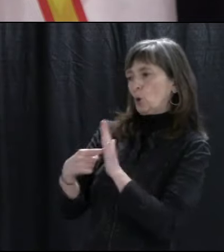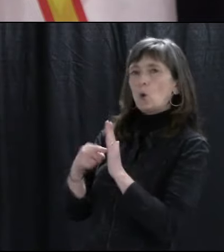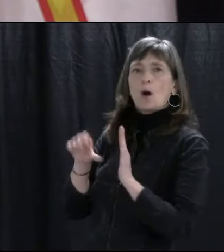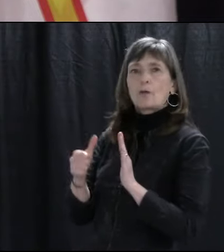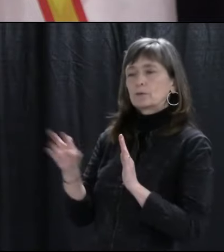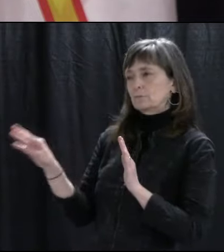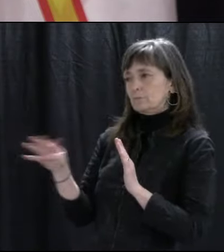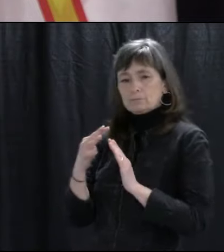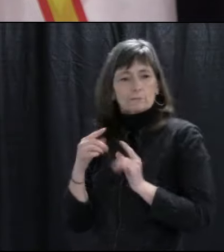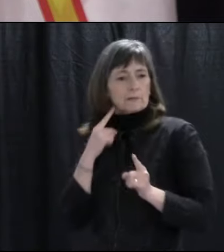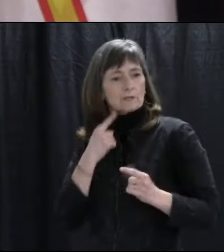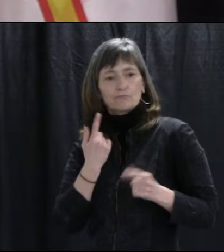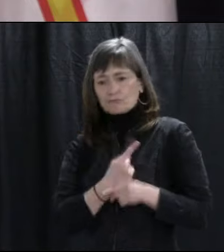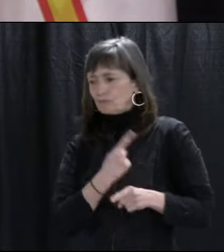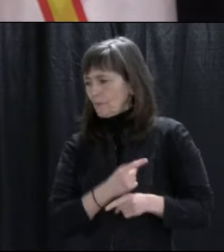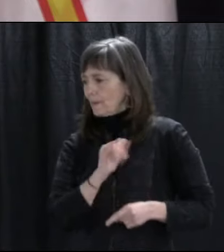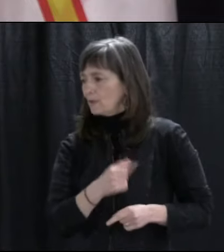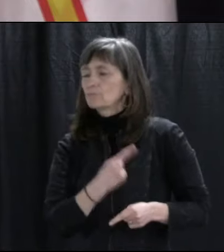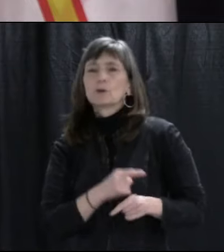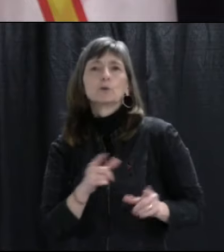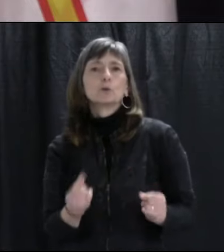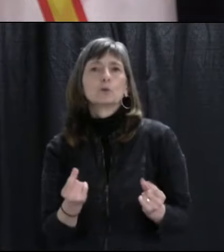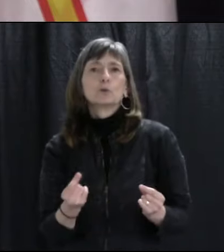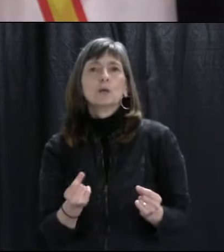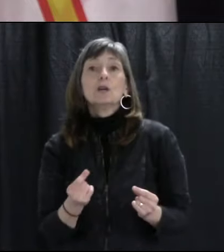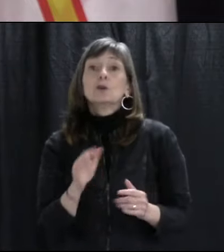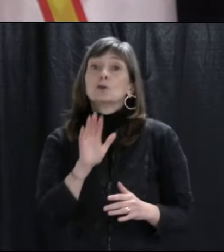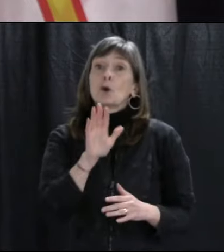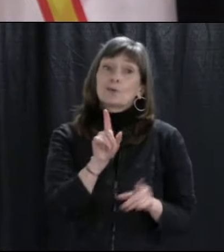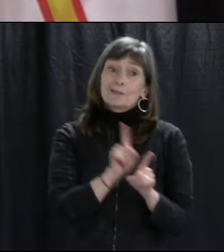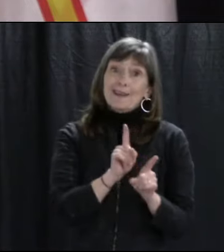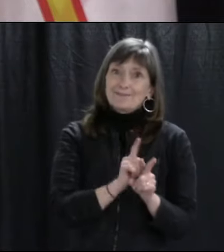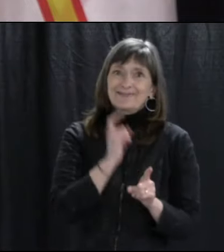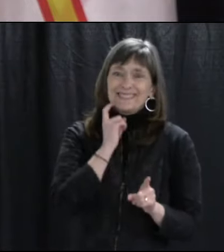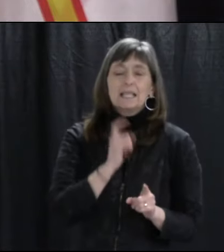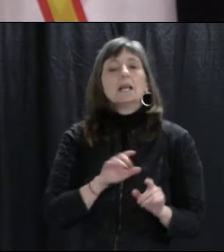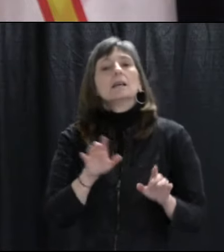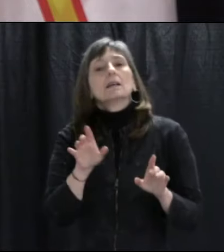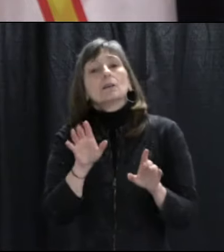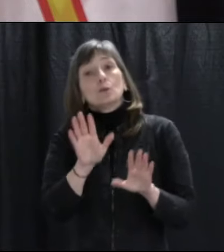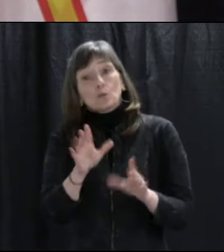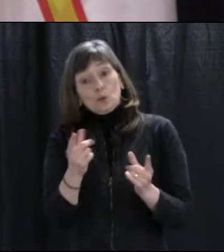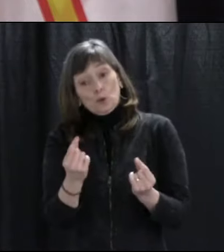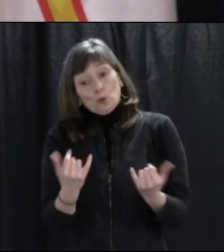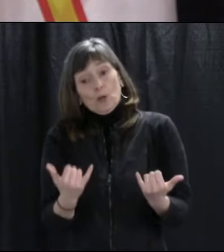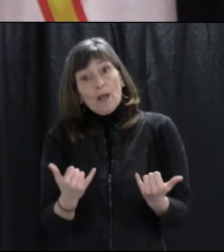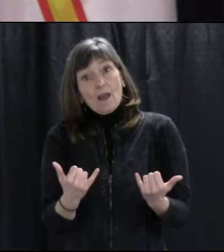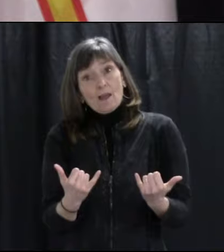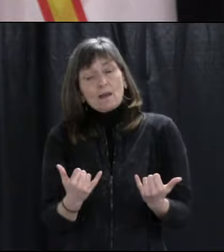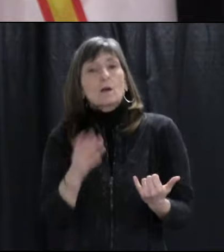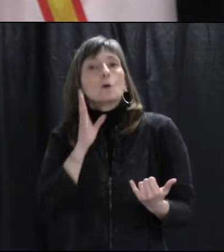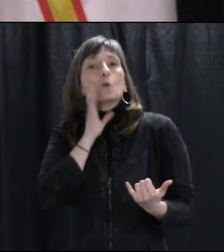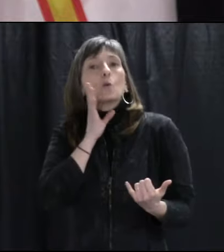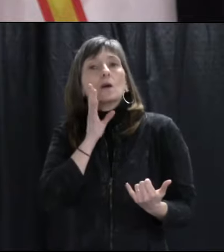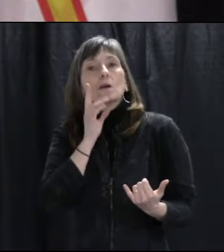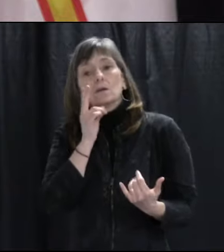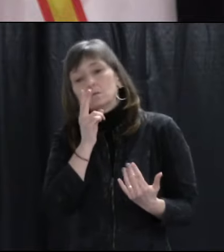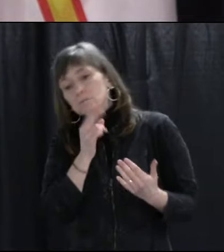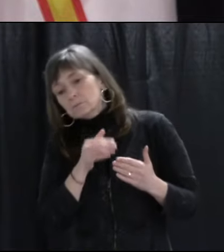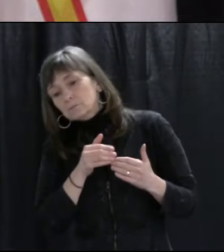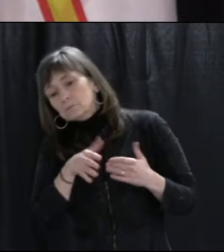home. So your actions today, as Dr. Fitzgerald just said, your actions today determines our future